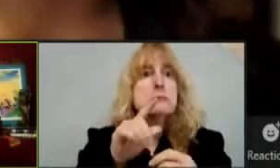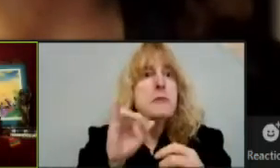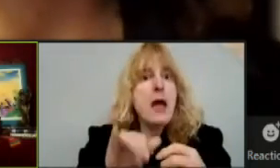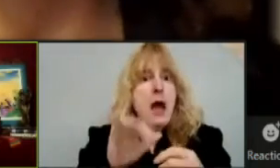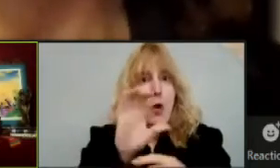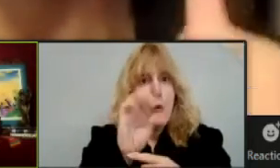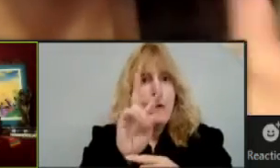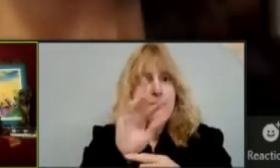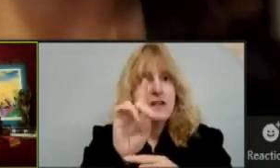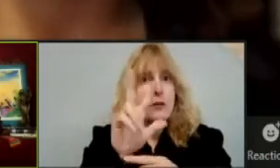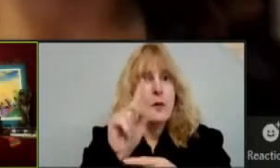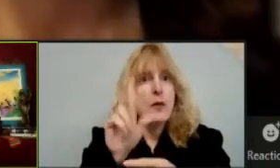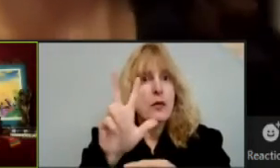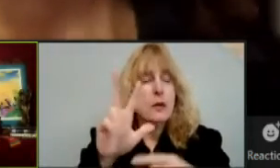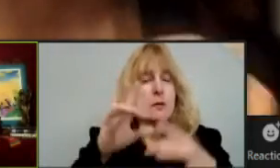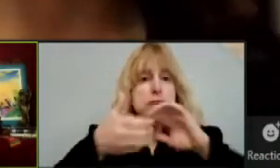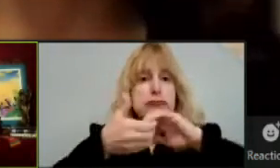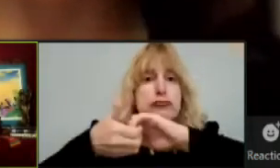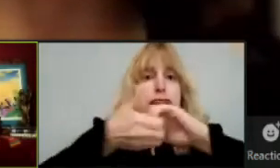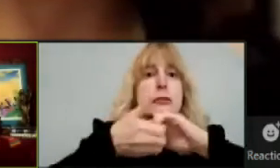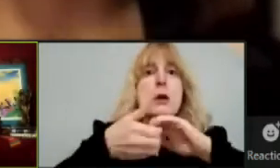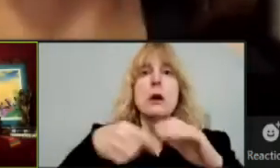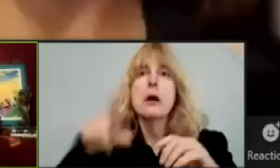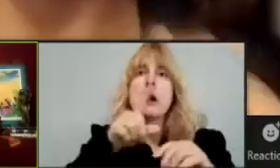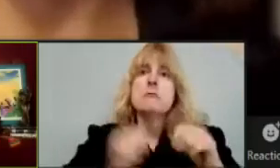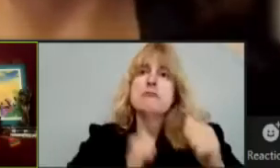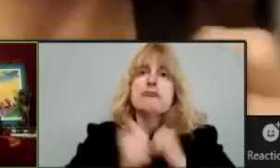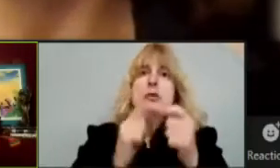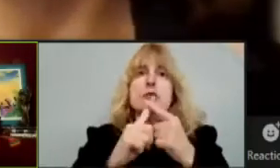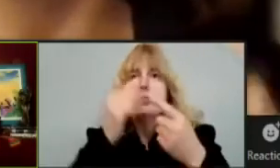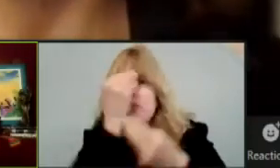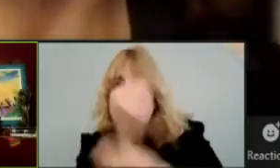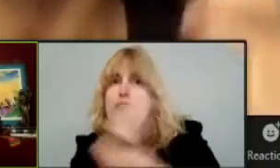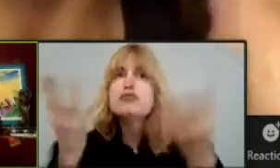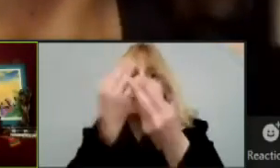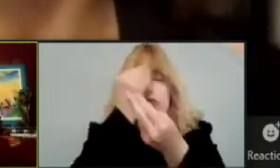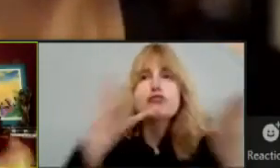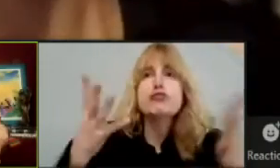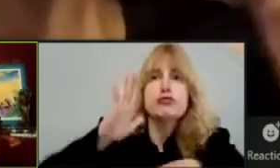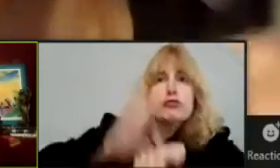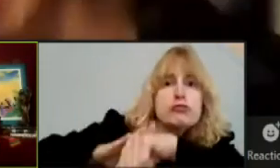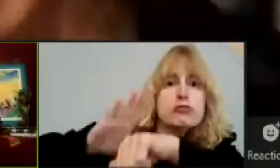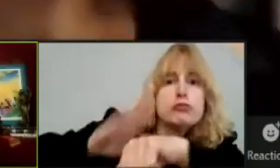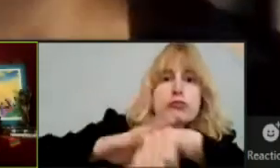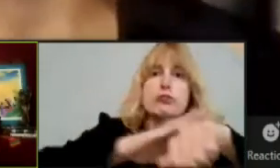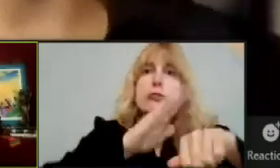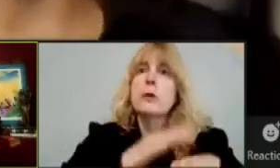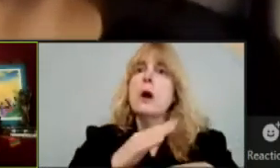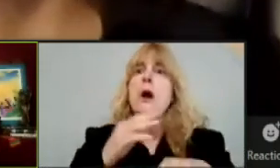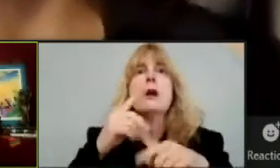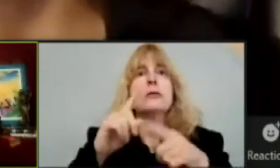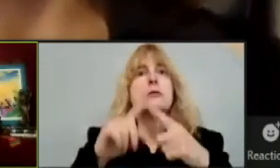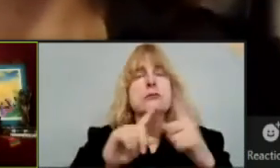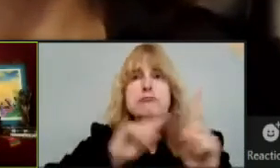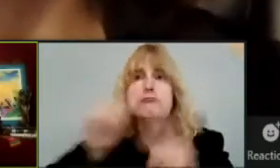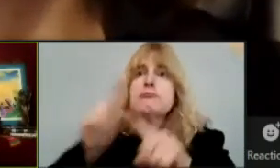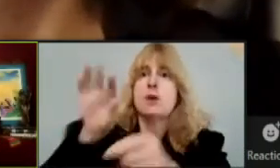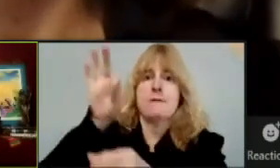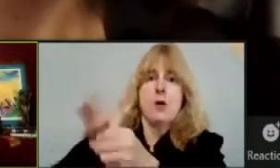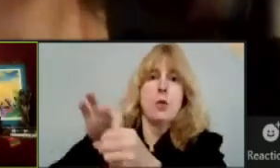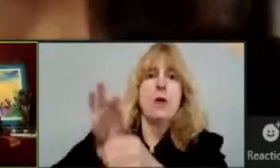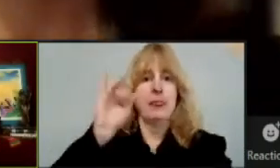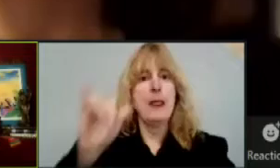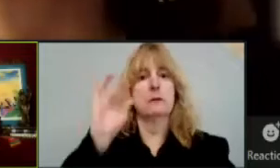sure people were informed, had the resources, and were able to get to the polls. That's democracy in